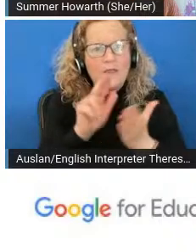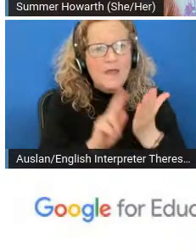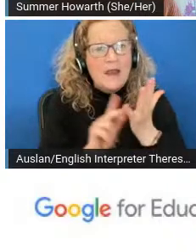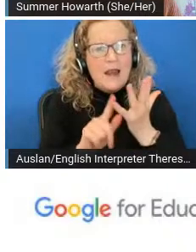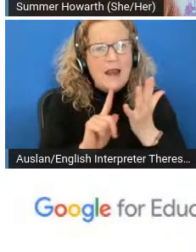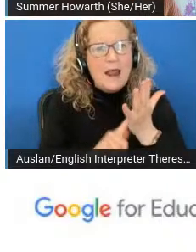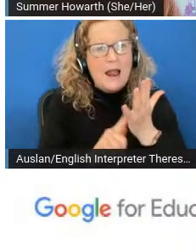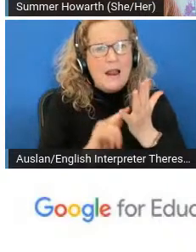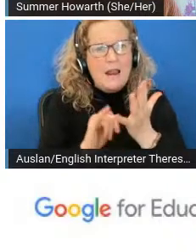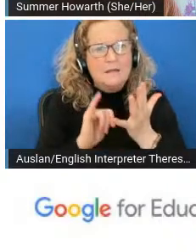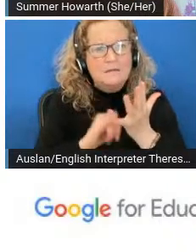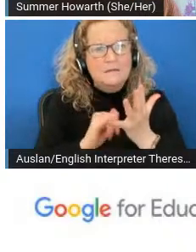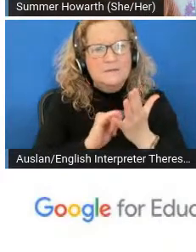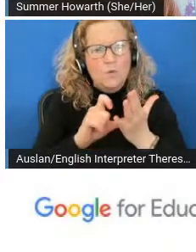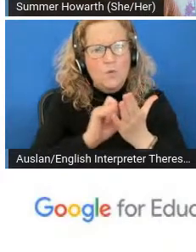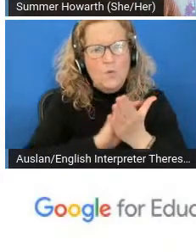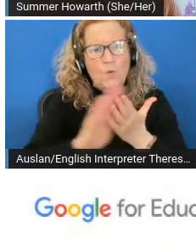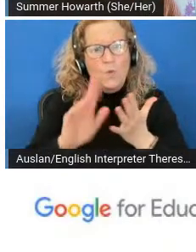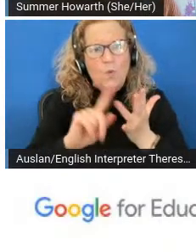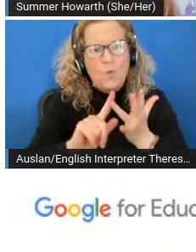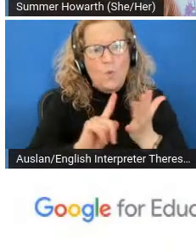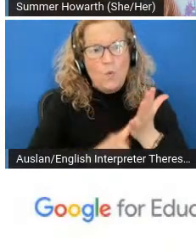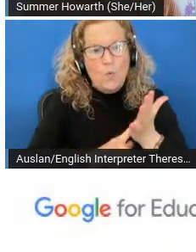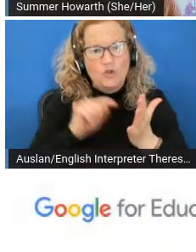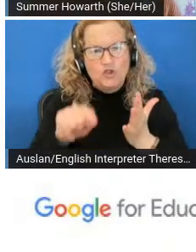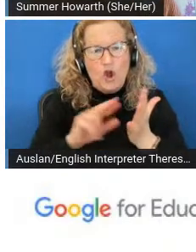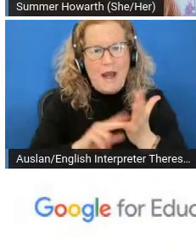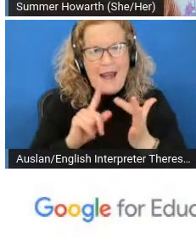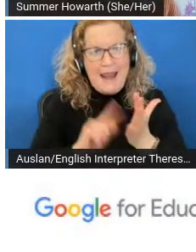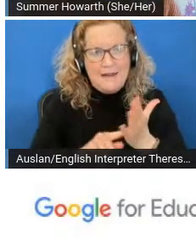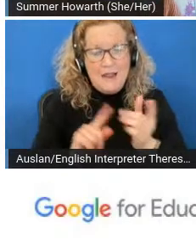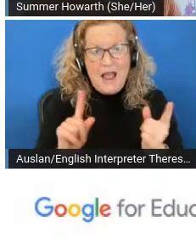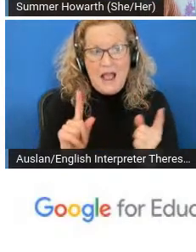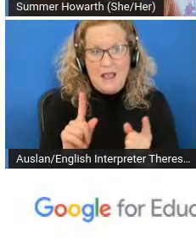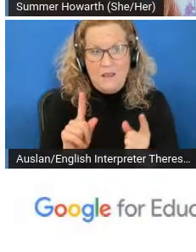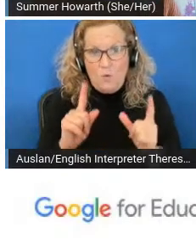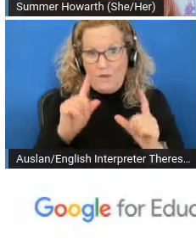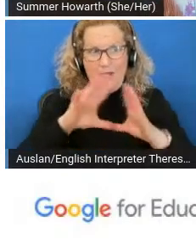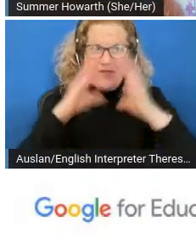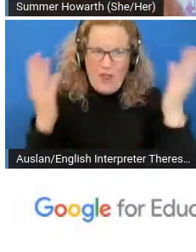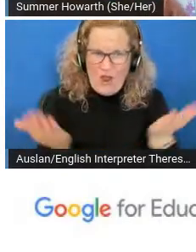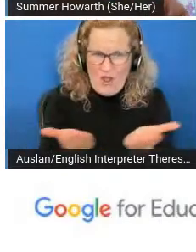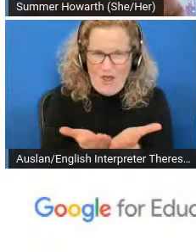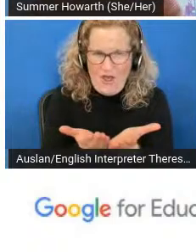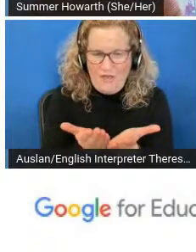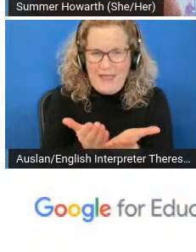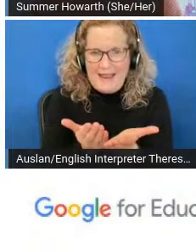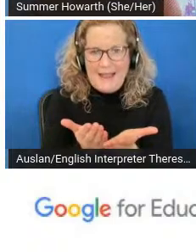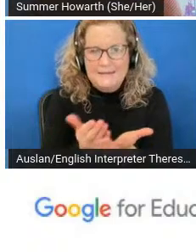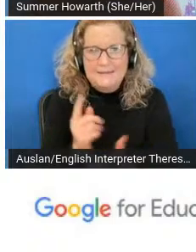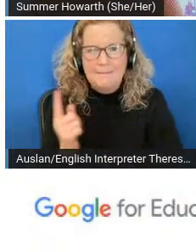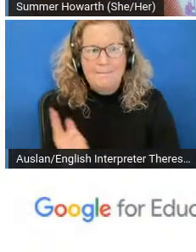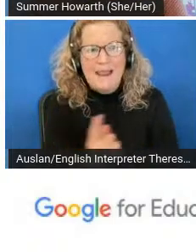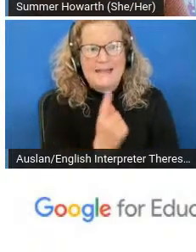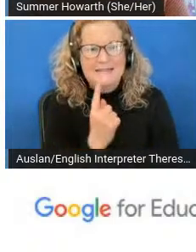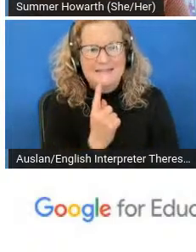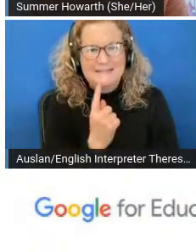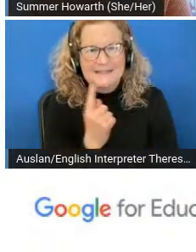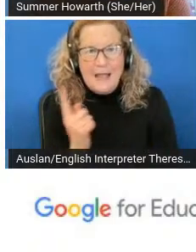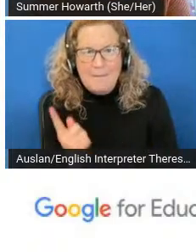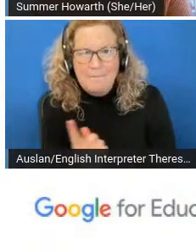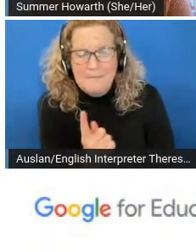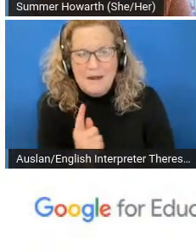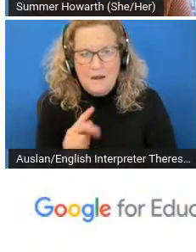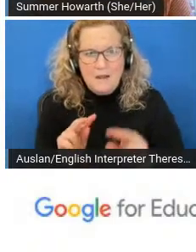the Earth. And as I spin it around, I get kind of a different view. Okay, so hopefully